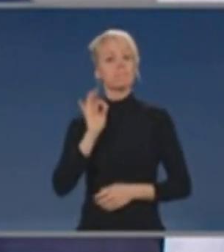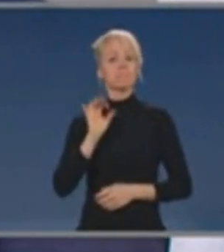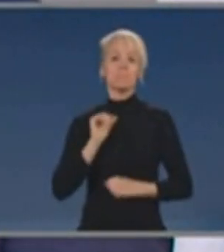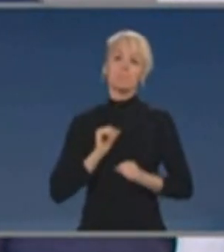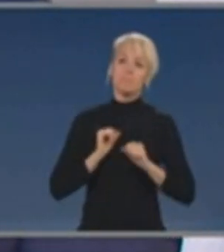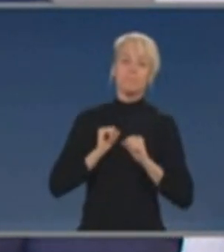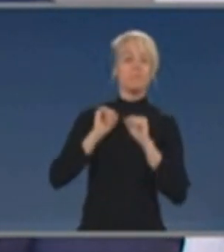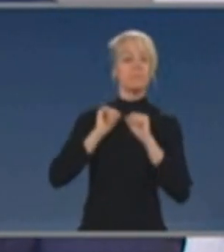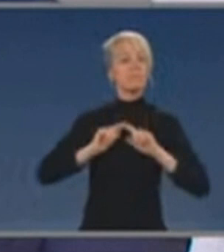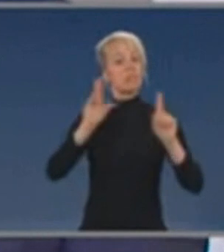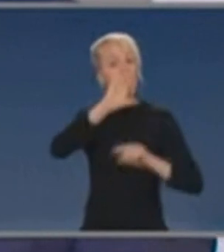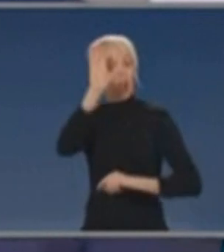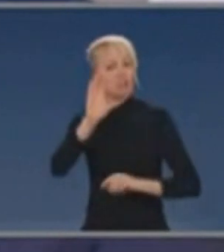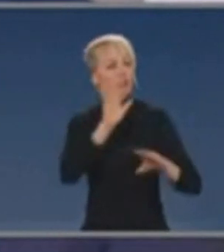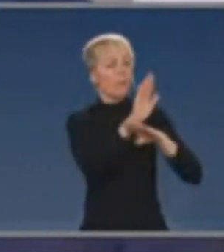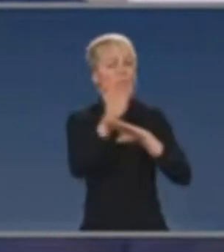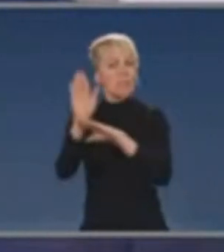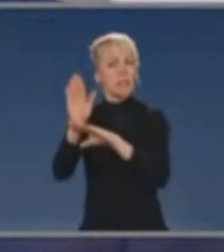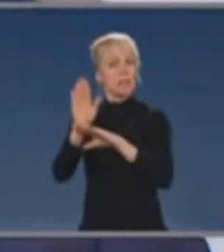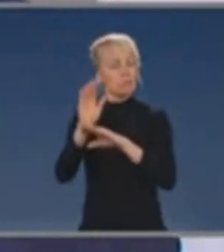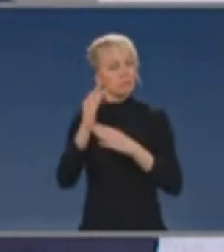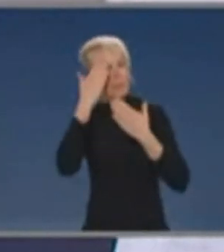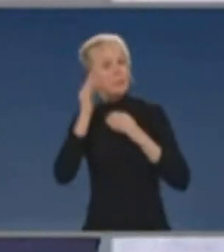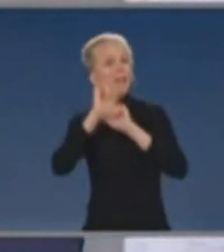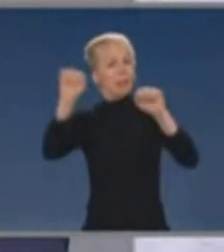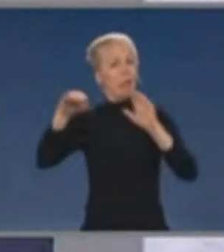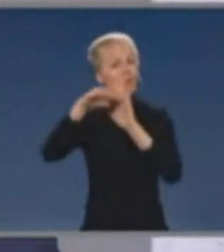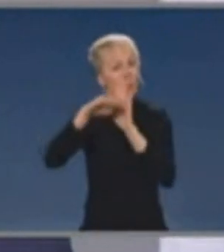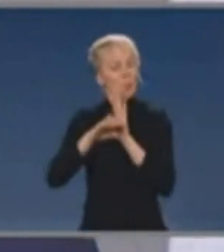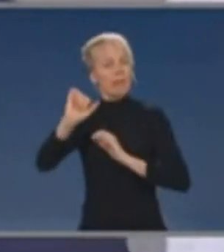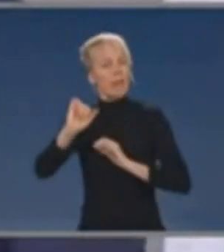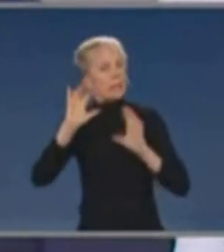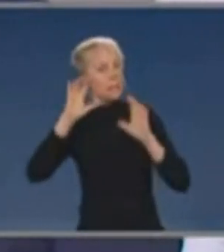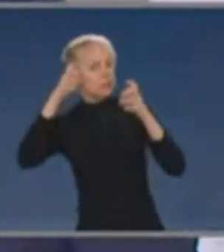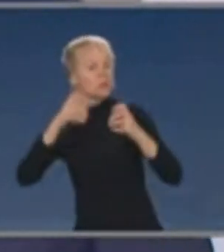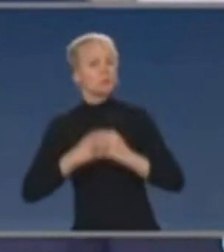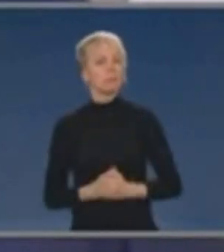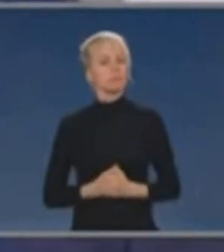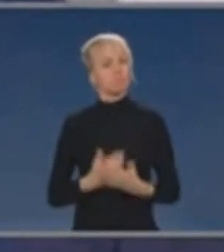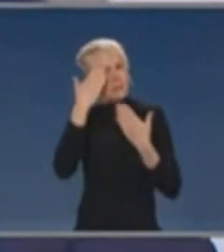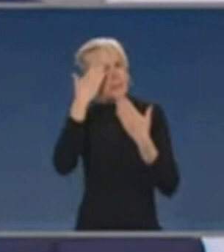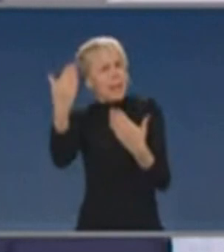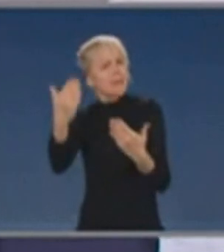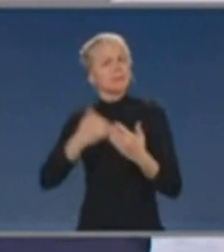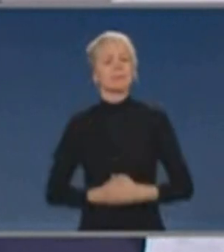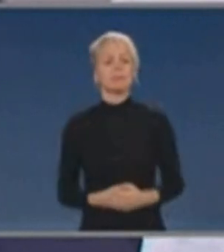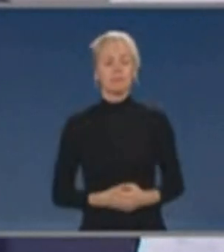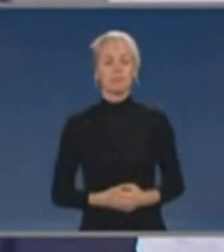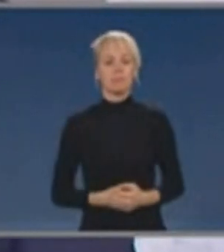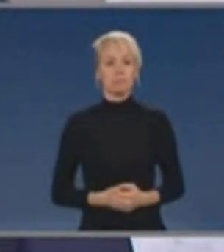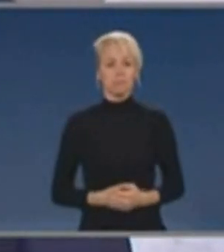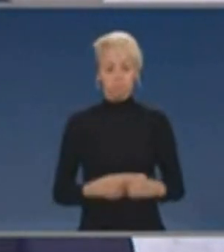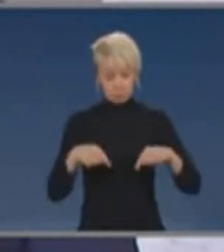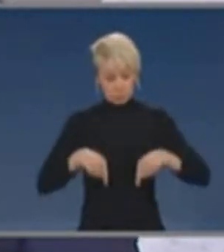their own interests for their own rules, and we respect the rules and interests of other countries, and so I see no reason why that should